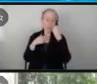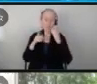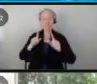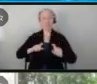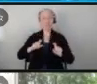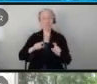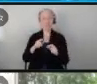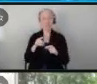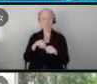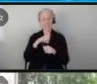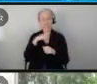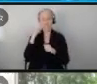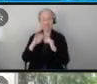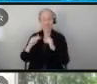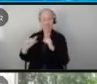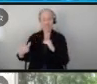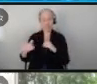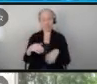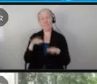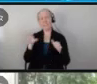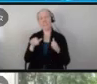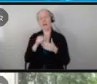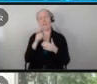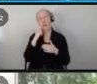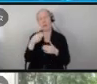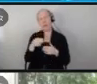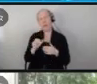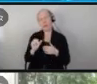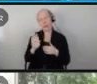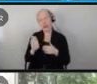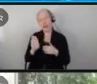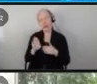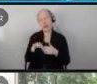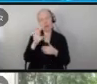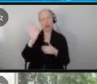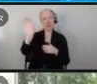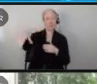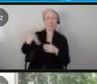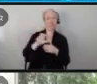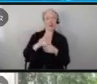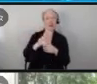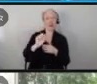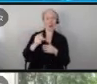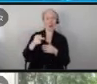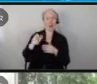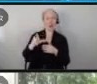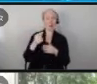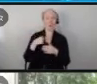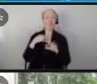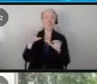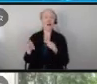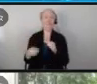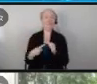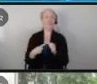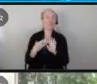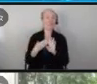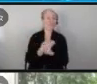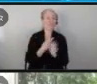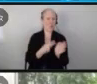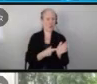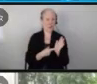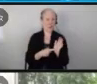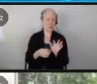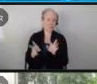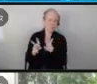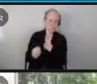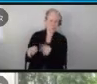how does the crew work together. So we try to use that before we get to the requirement stage to try to figure out how the crew needs to work and how the hab